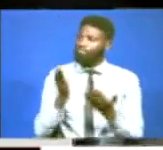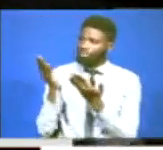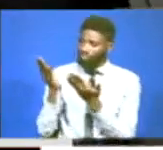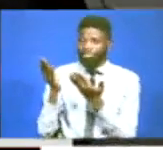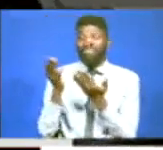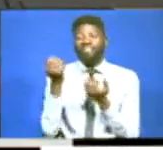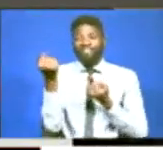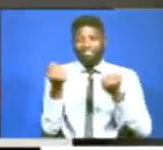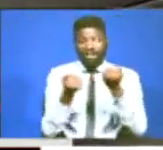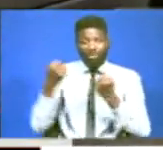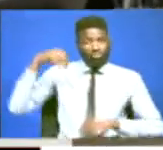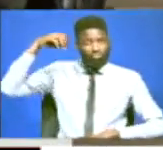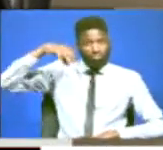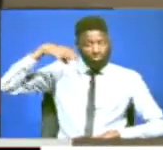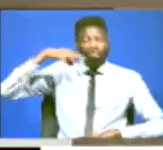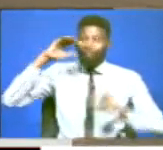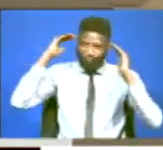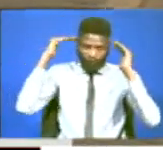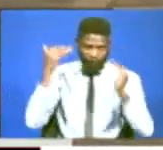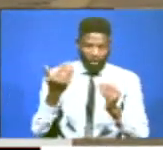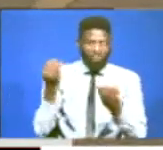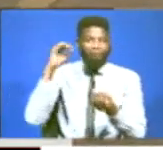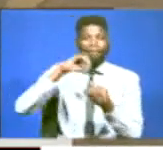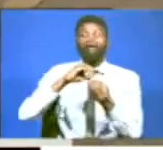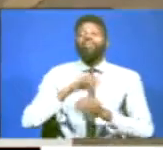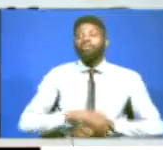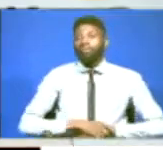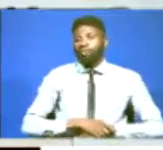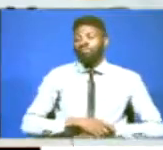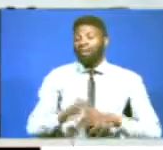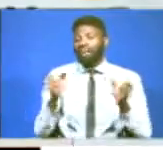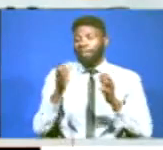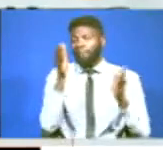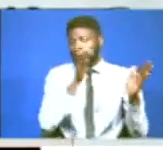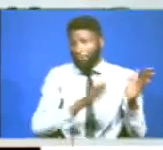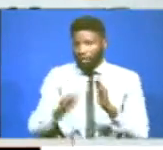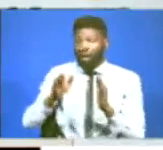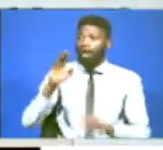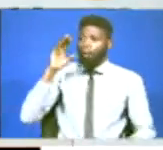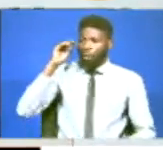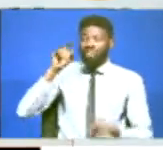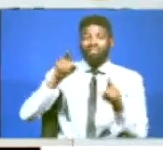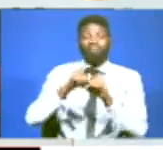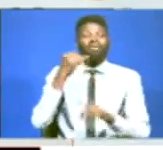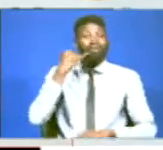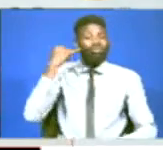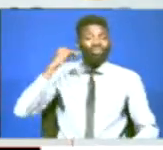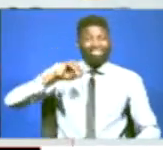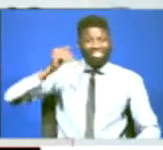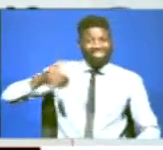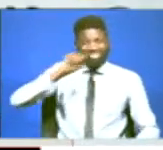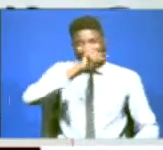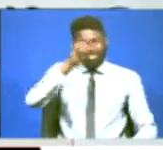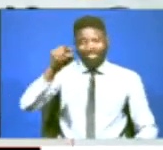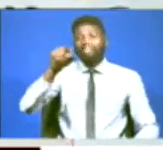with plans to deploy electric car charging stations in Mombasa and Nakuru cities. And I think as KenGen will be engaging government as one of